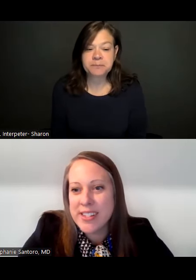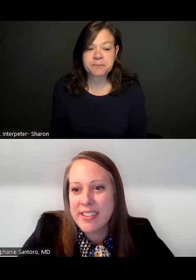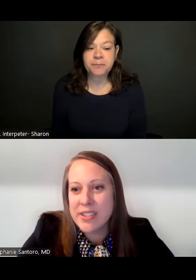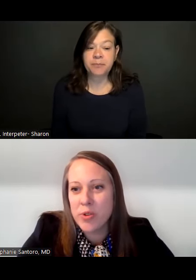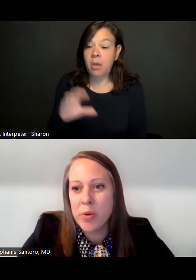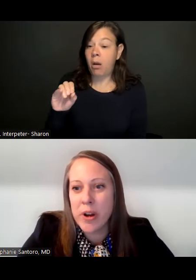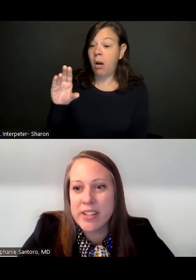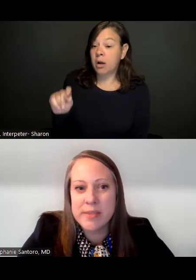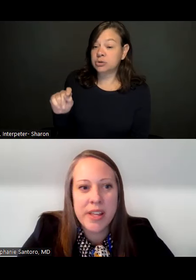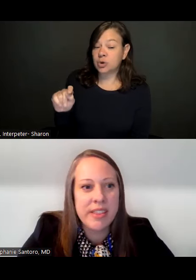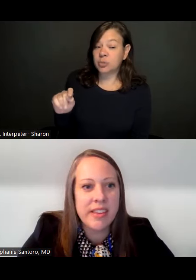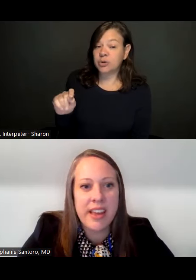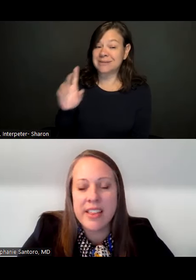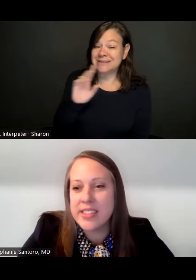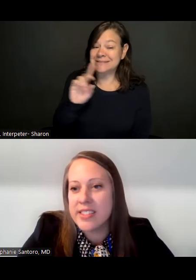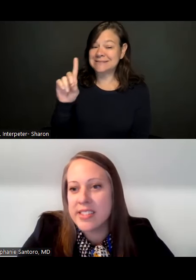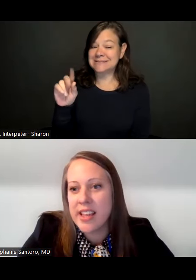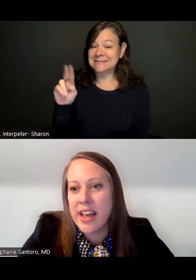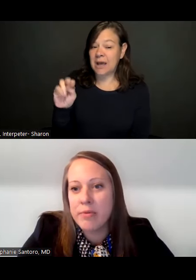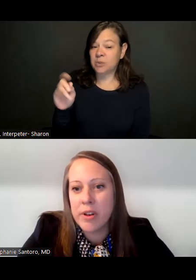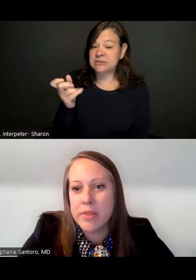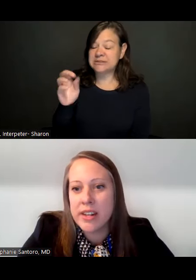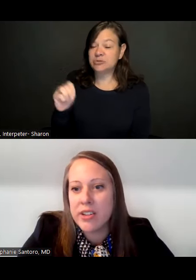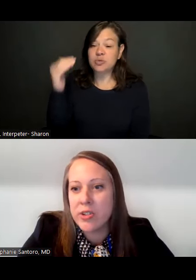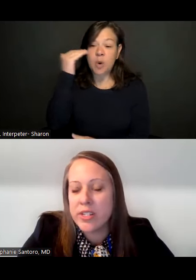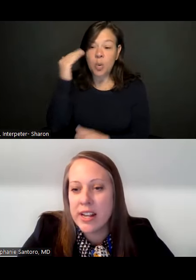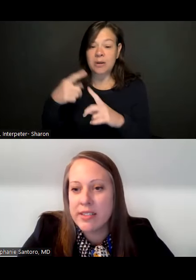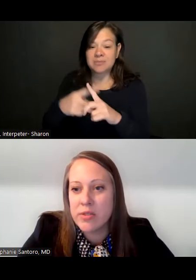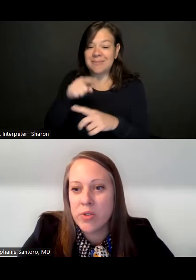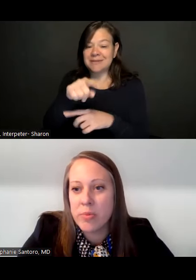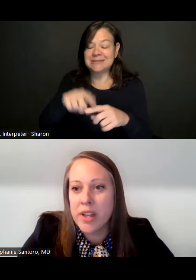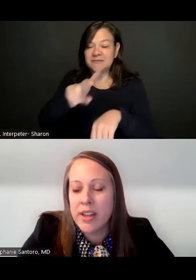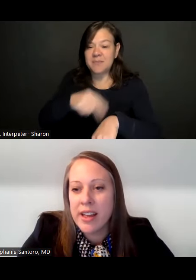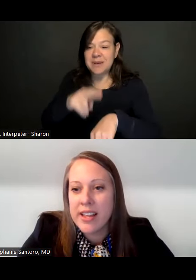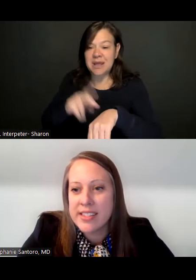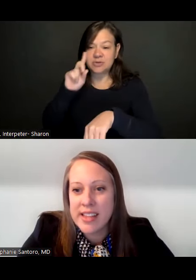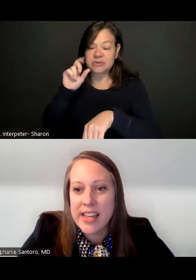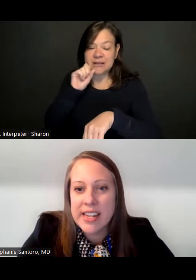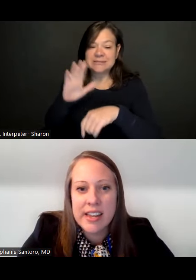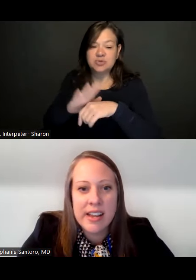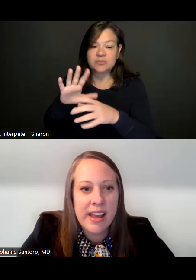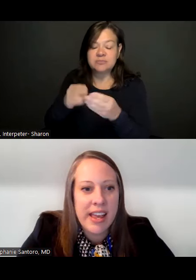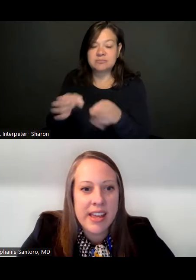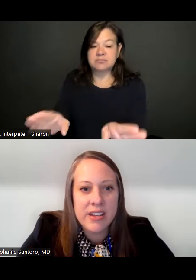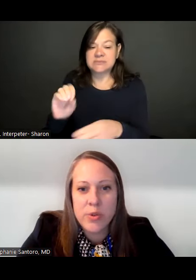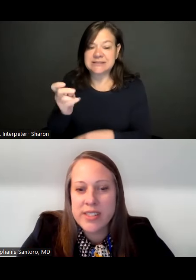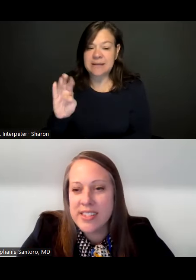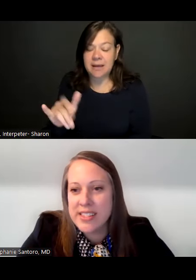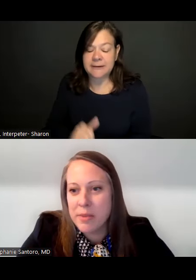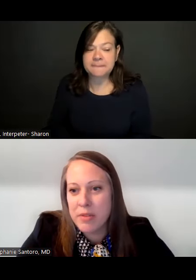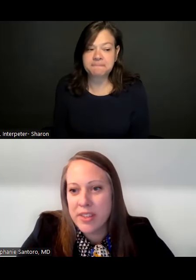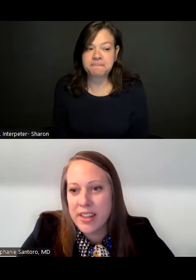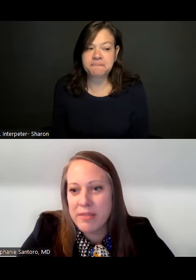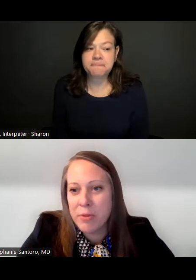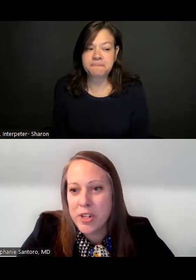October is Down Syndrome Awareness Month, and this is a slide from the National Down Syndrome Society. And you can see